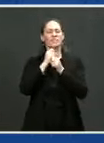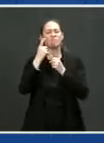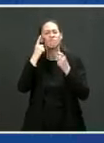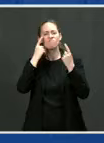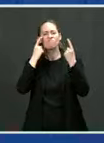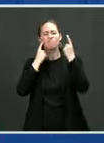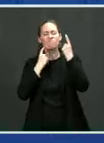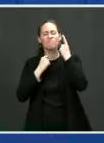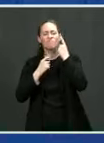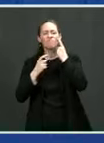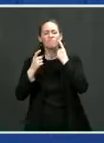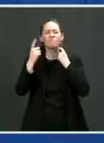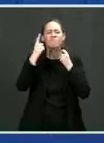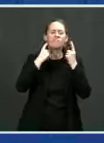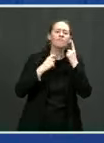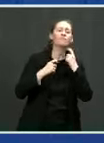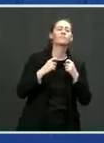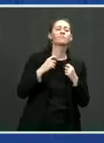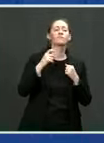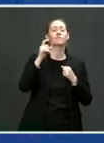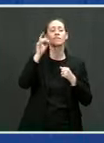in your